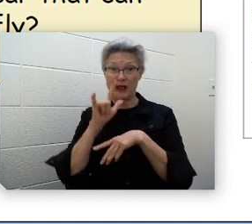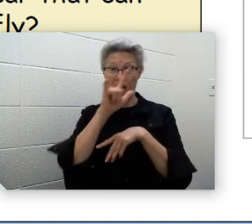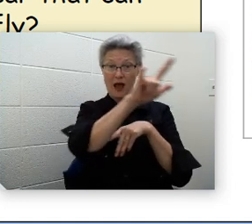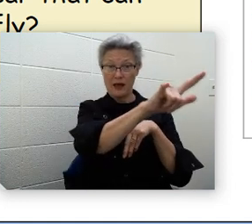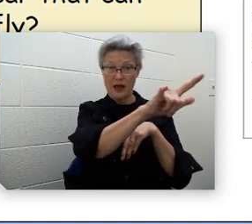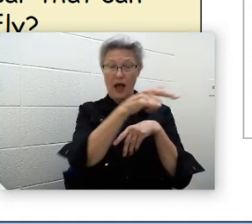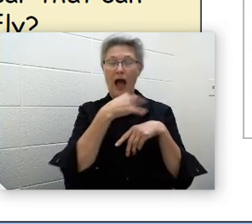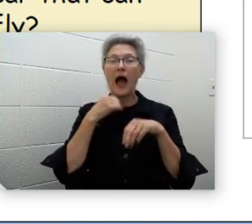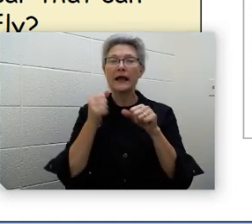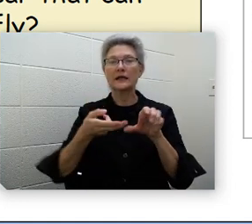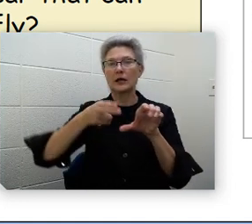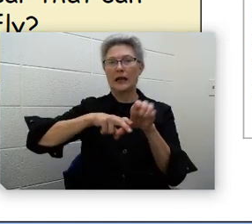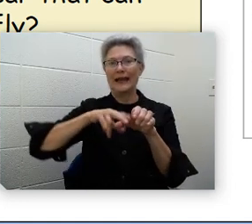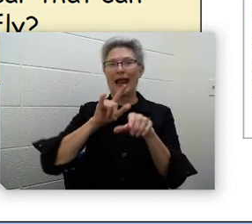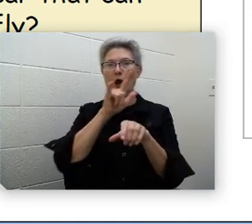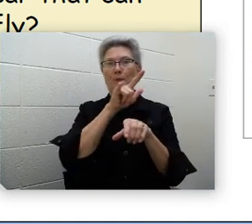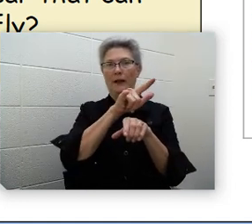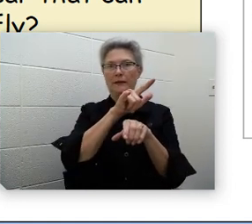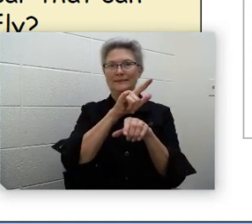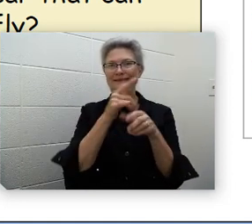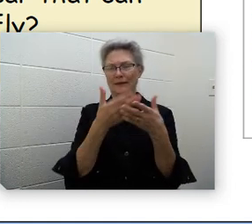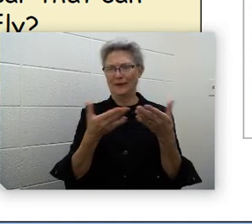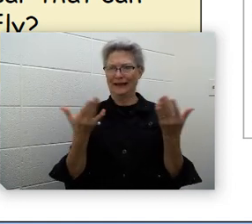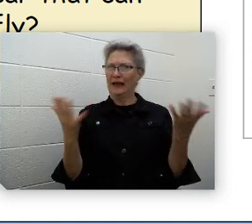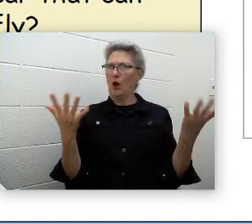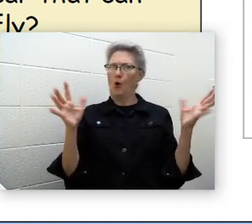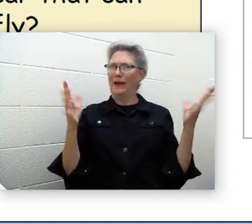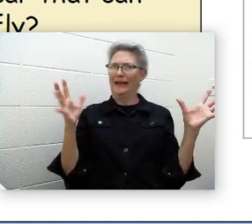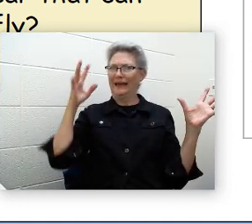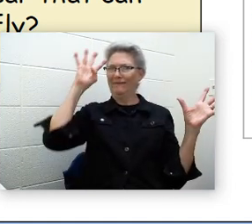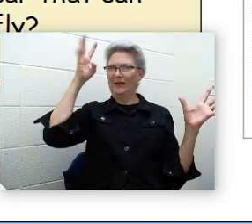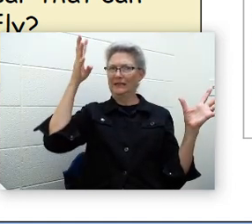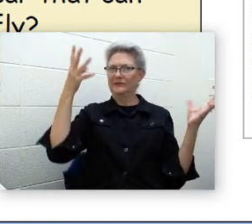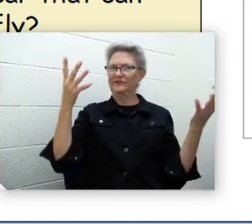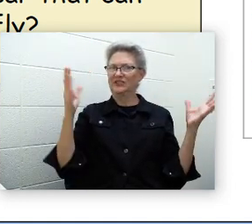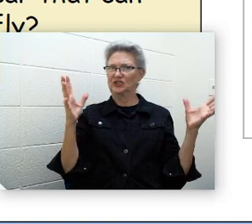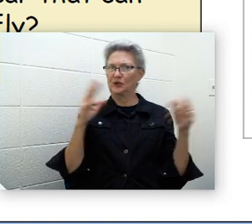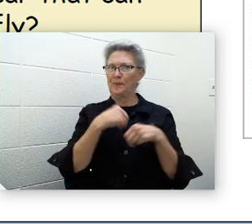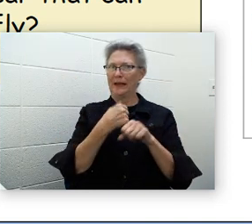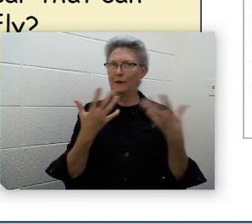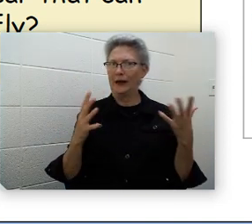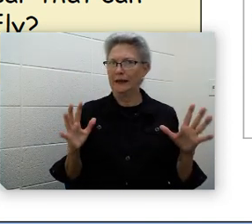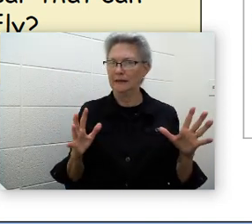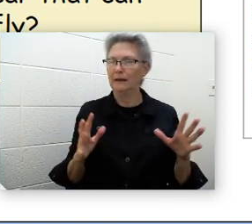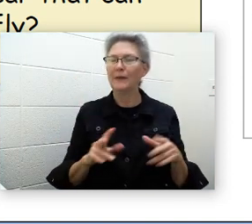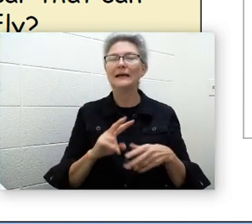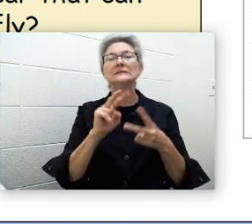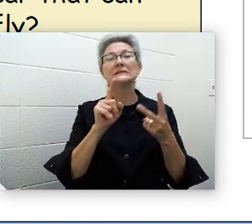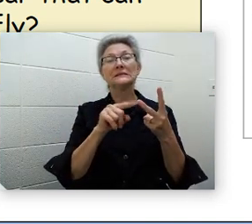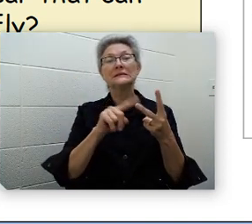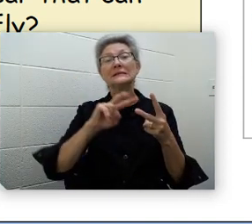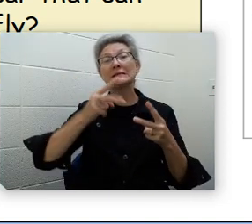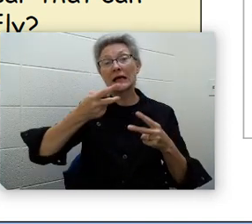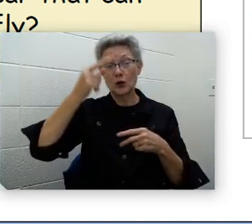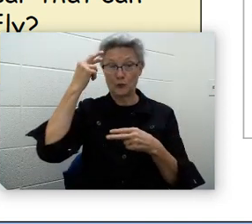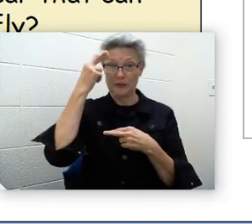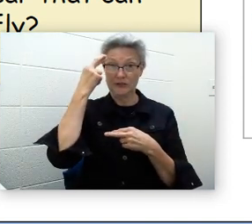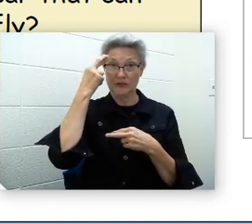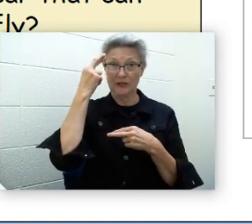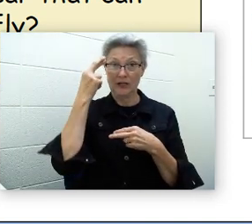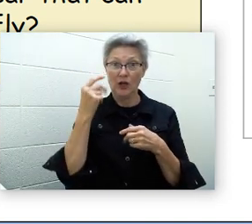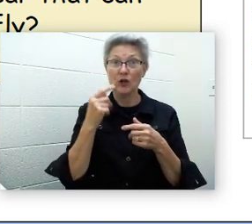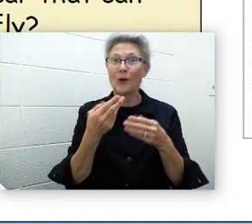am able to take an airplane, something that's already invented for me. My second reason is that, you would be able to go on